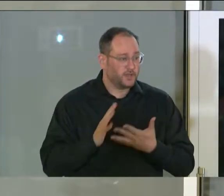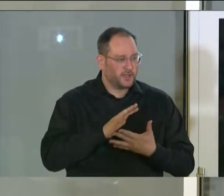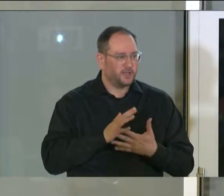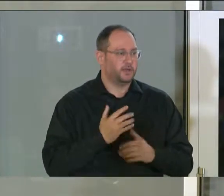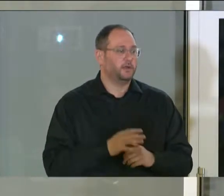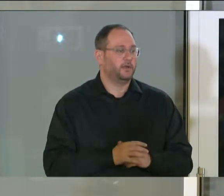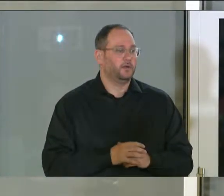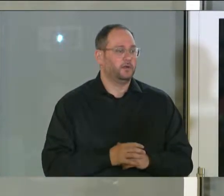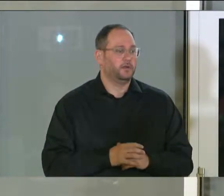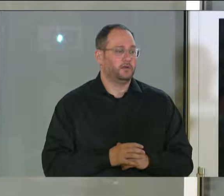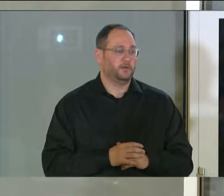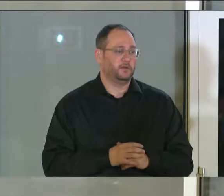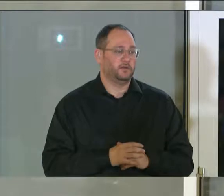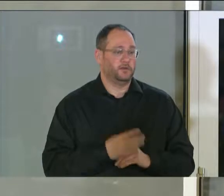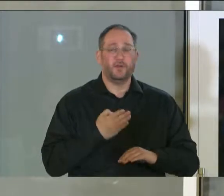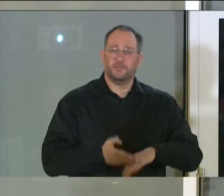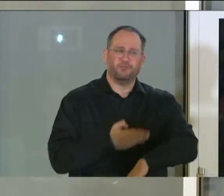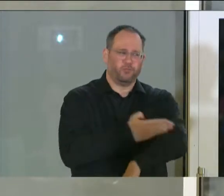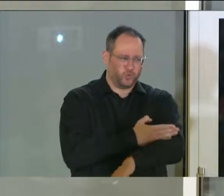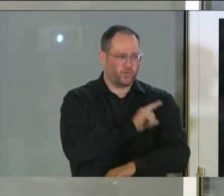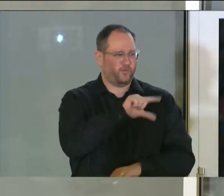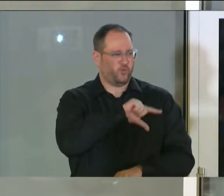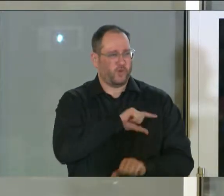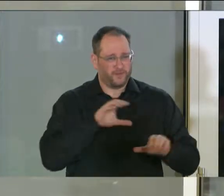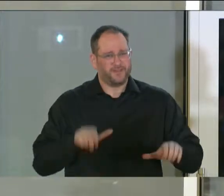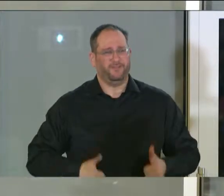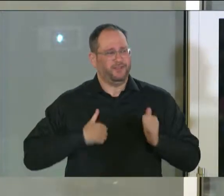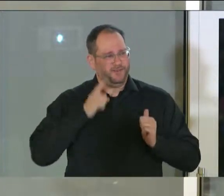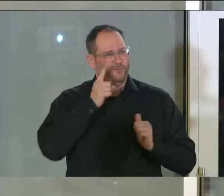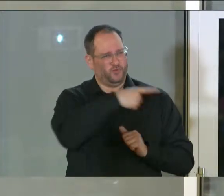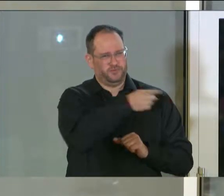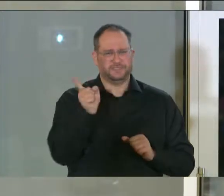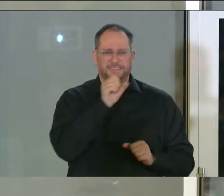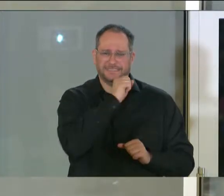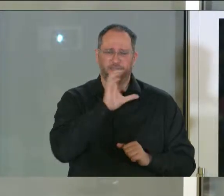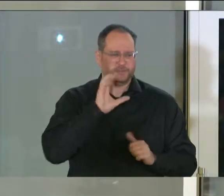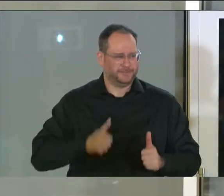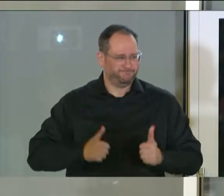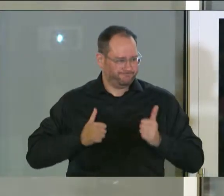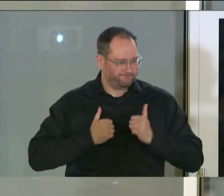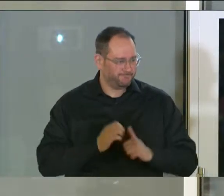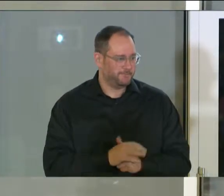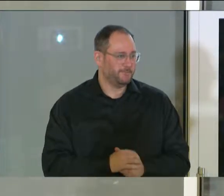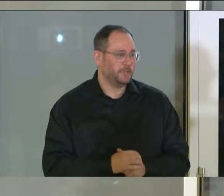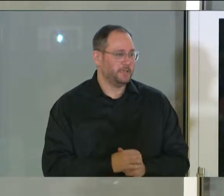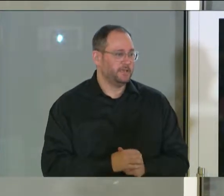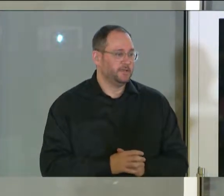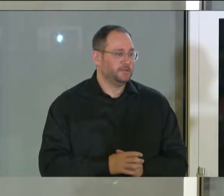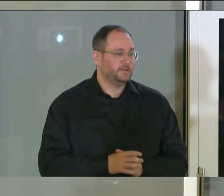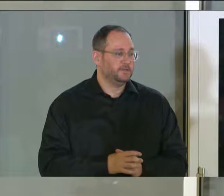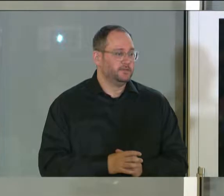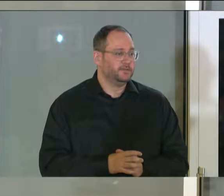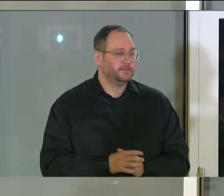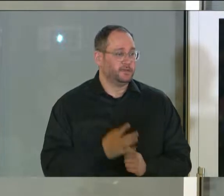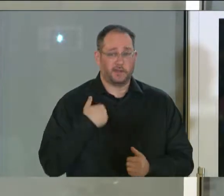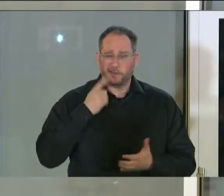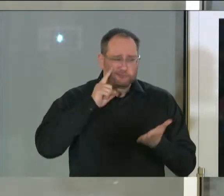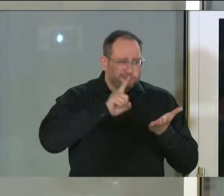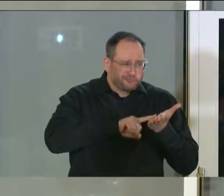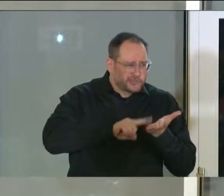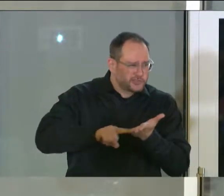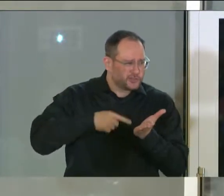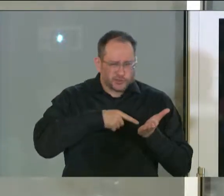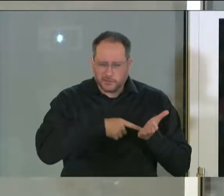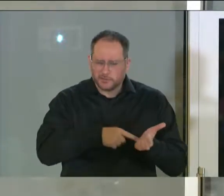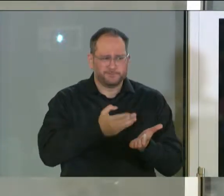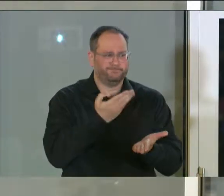for the seniors in the city. If you think about, if you look at the research, it will tell you that seniors are aged